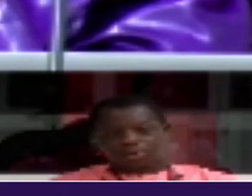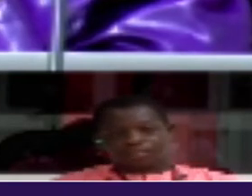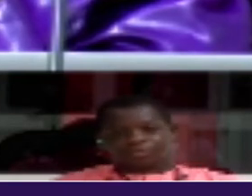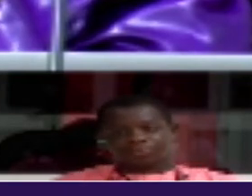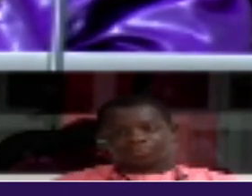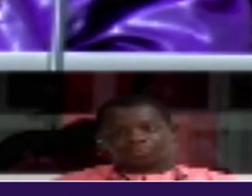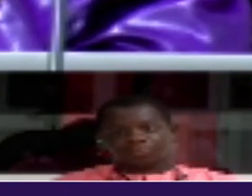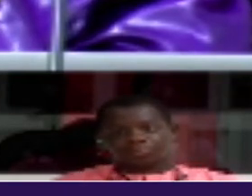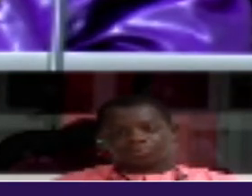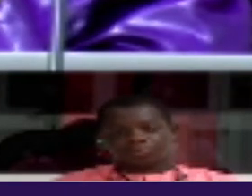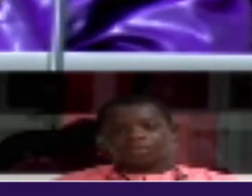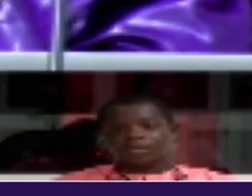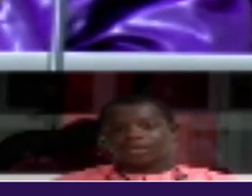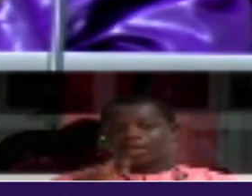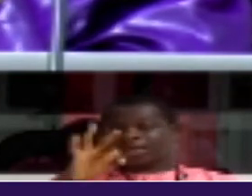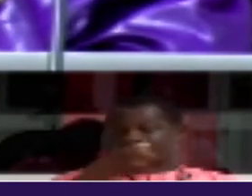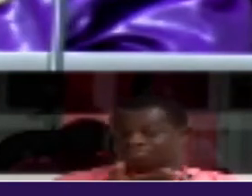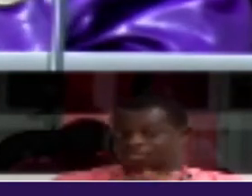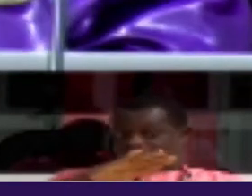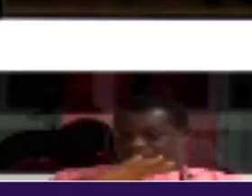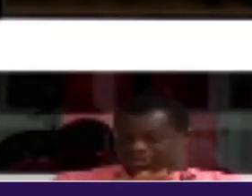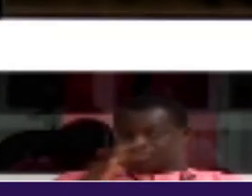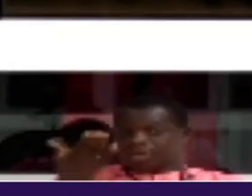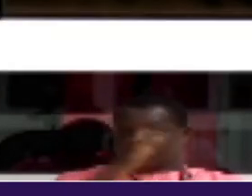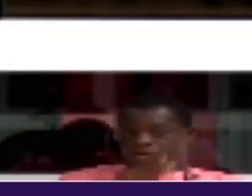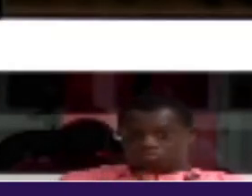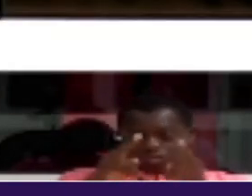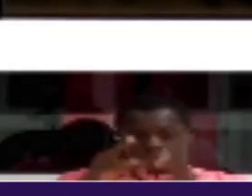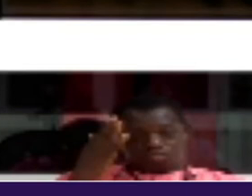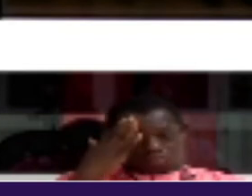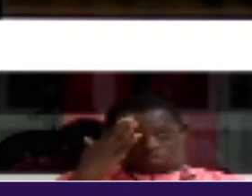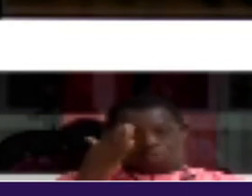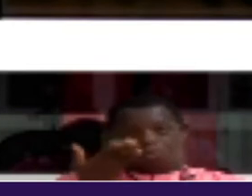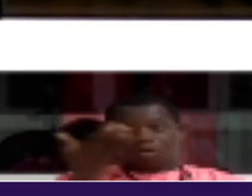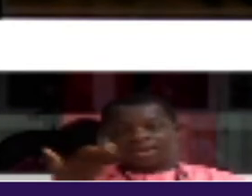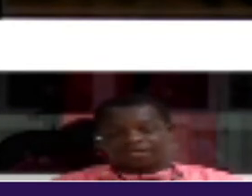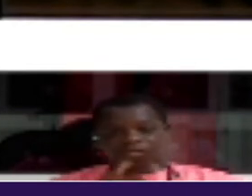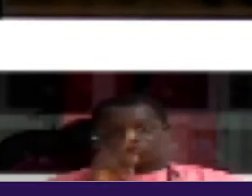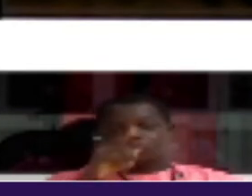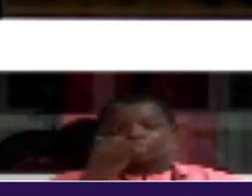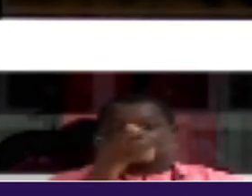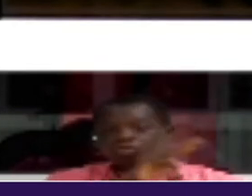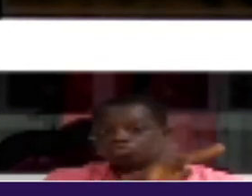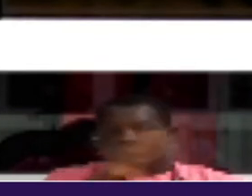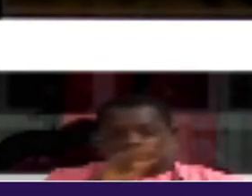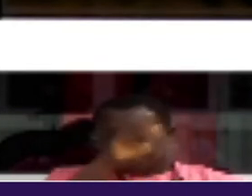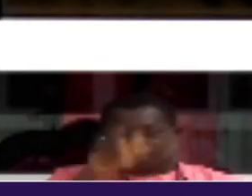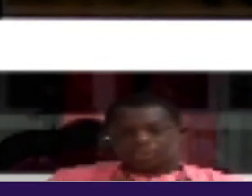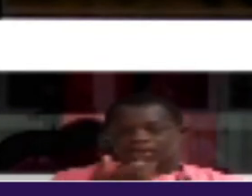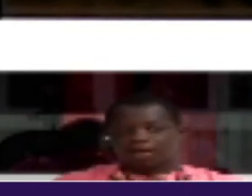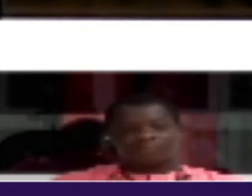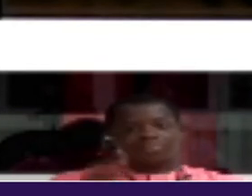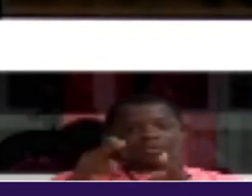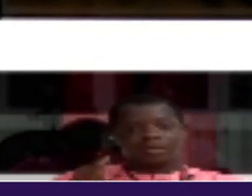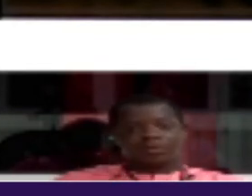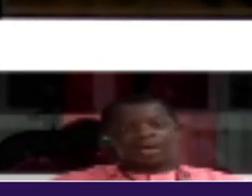If he received any gun, then he knows where he get it. You said none of them had a gun. But they were